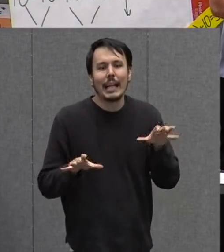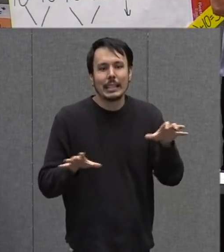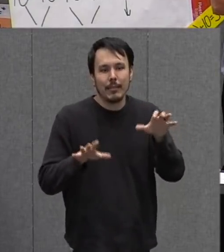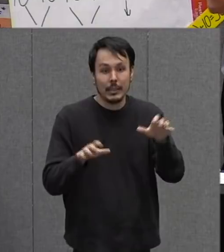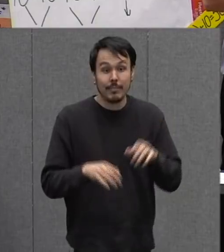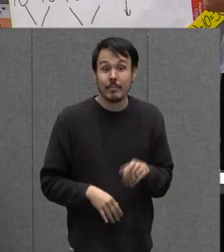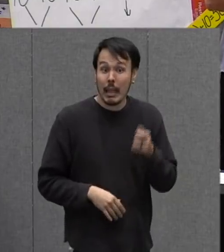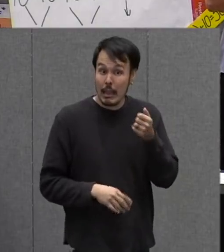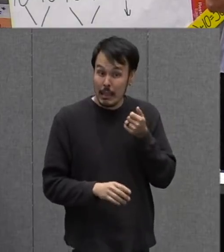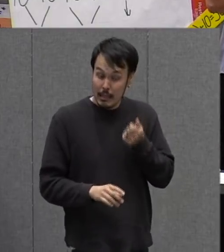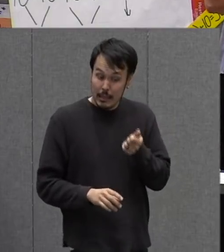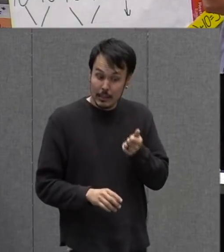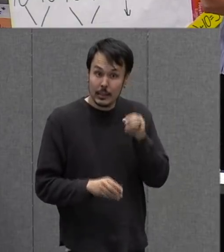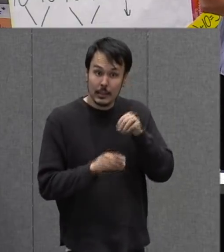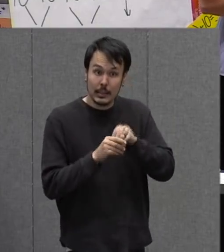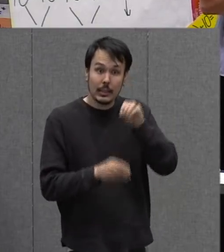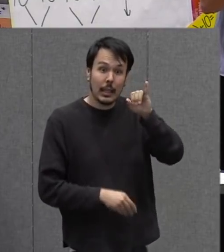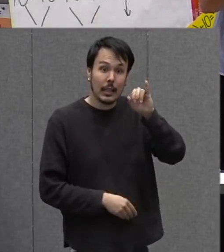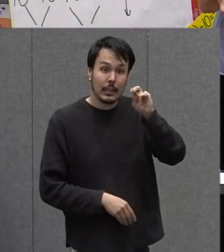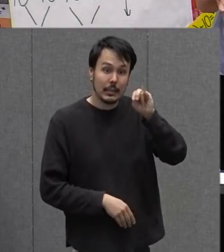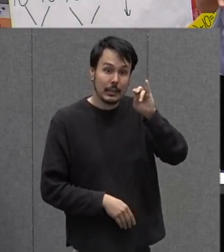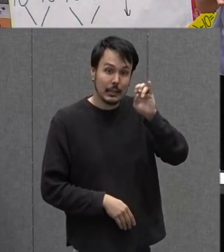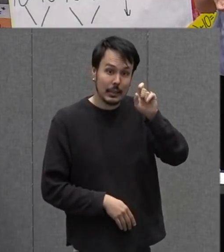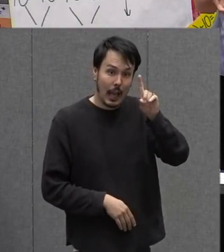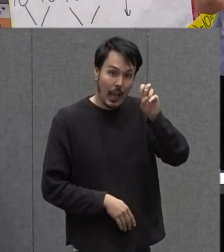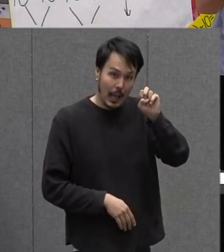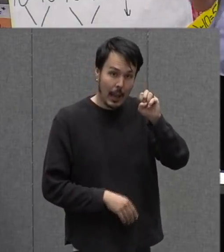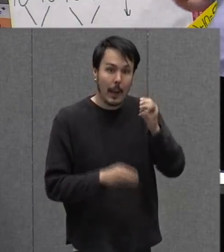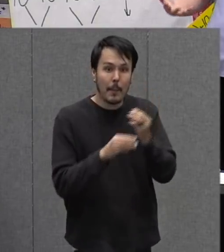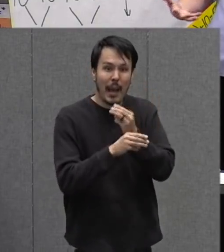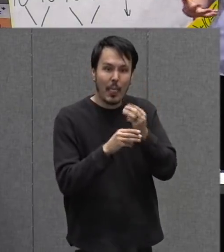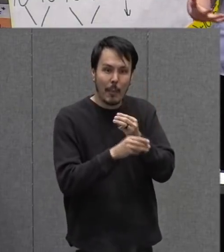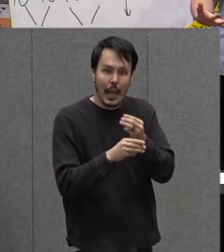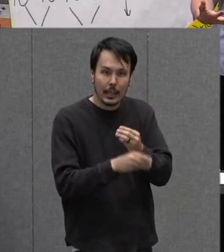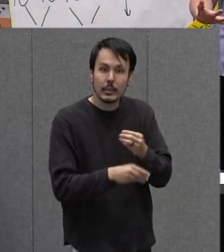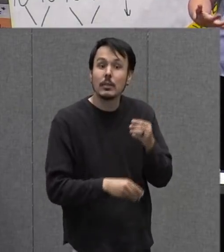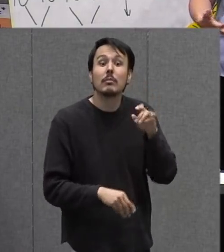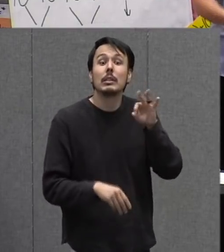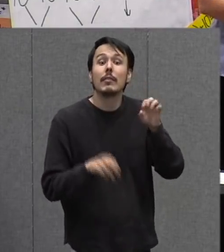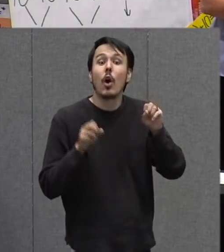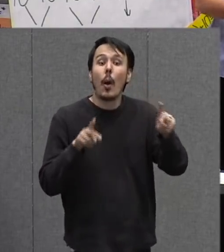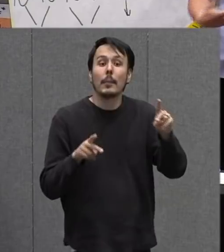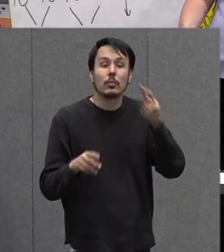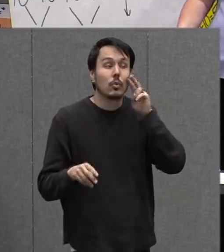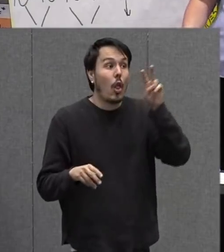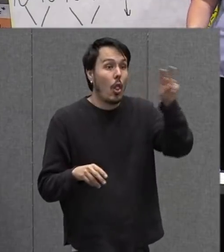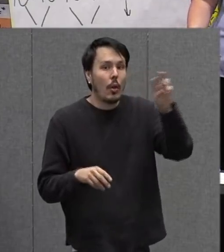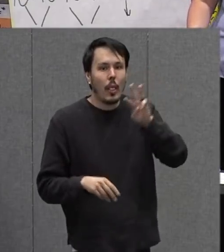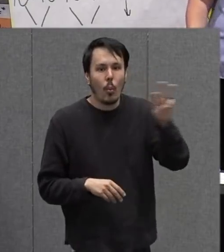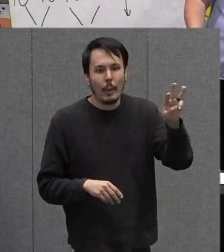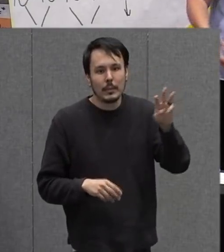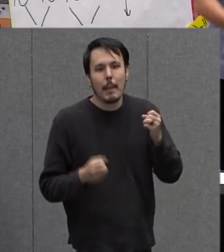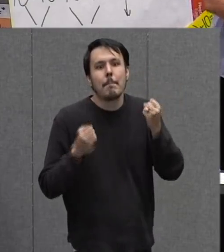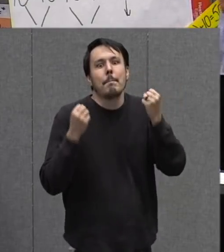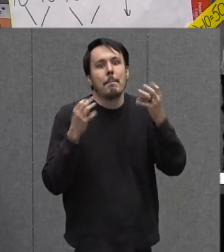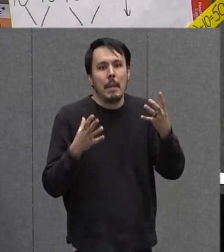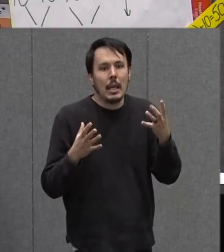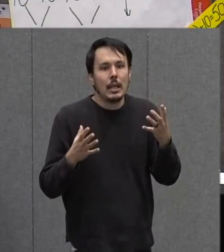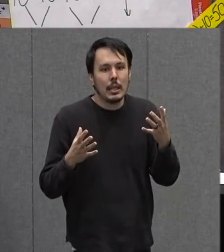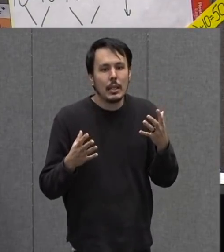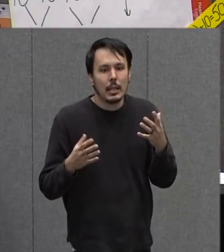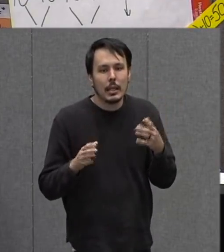is actually from Inside Mathematics. So if you ever have the opportunity, have your parents look at that site. There's many more. But there's just